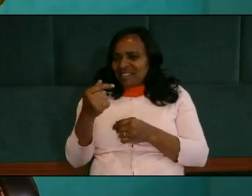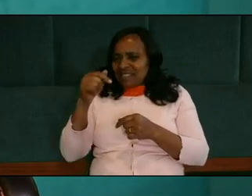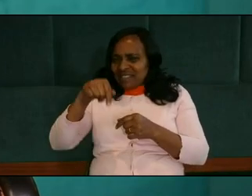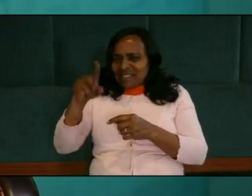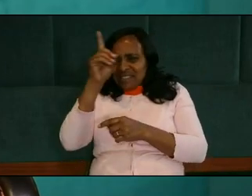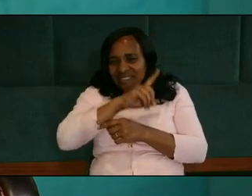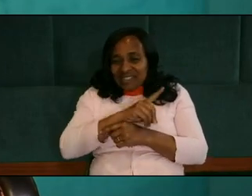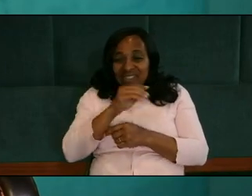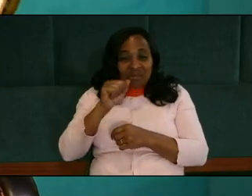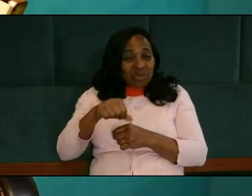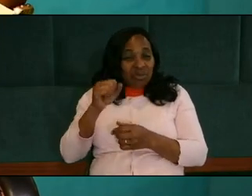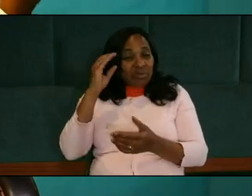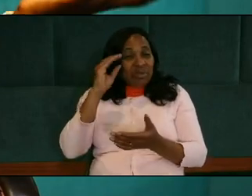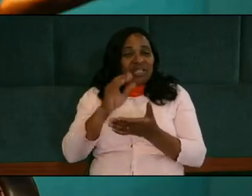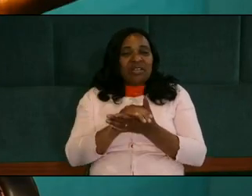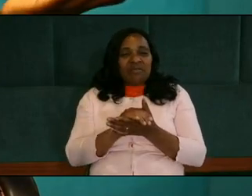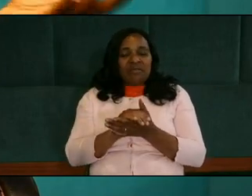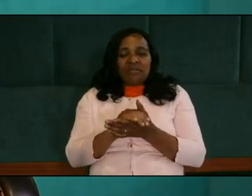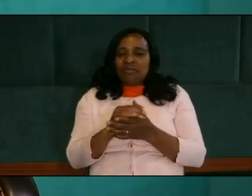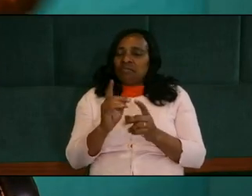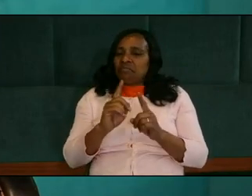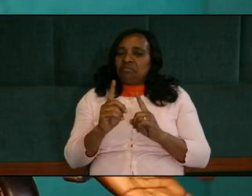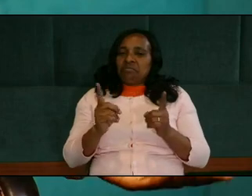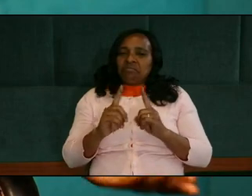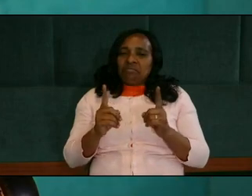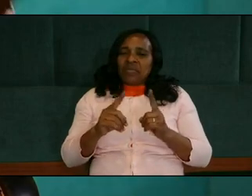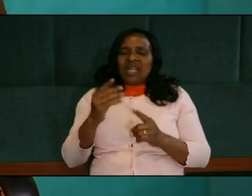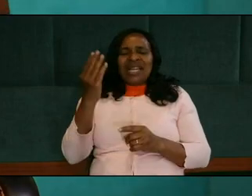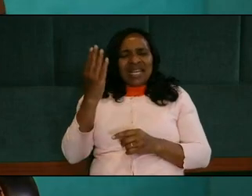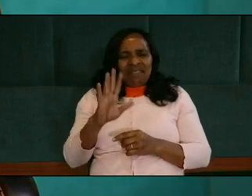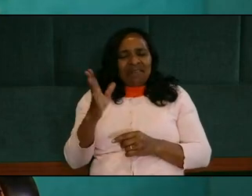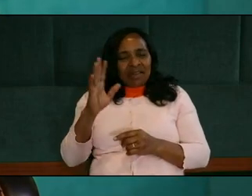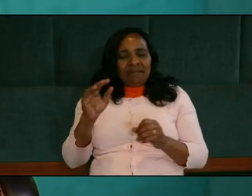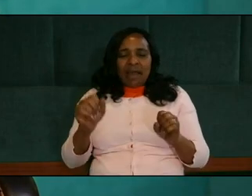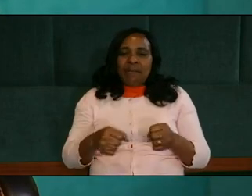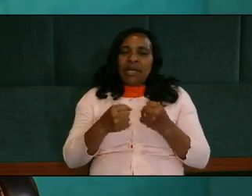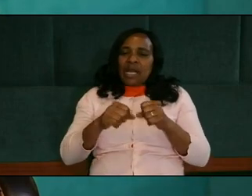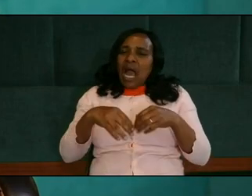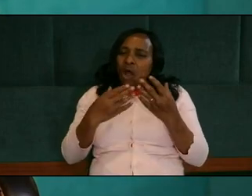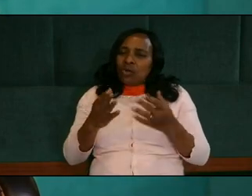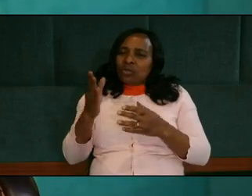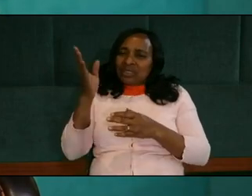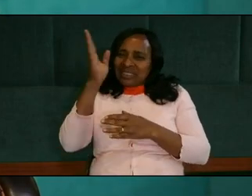space research that has been done, that can never happen. How can the sun come